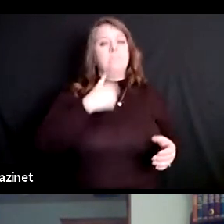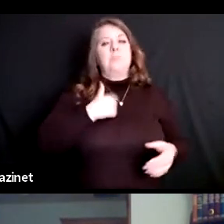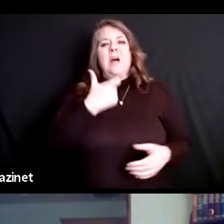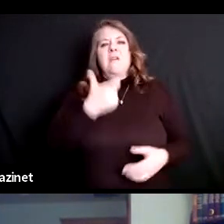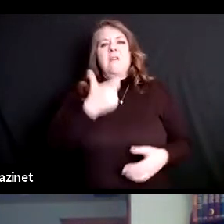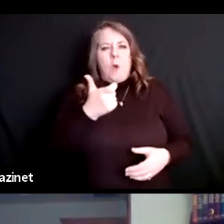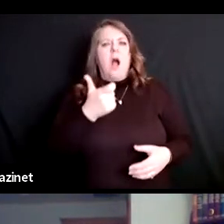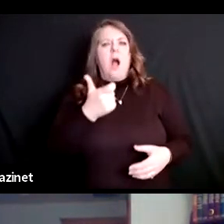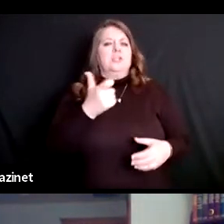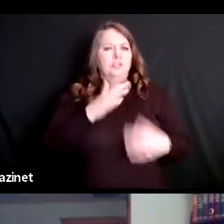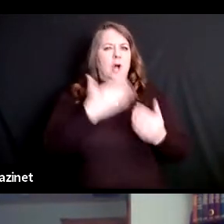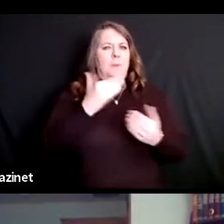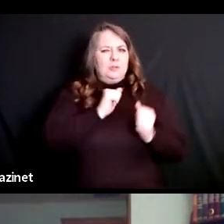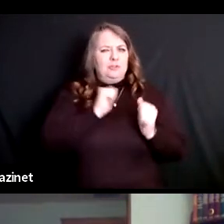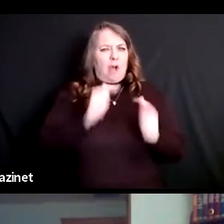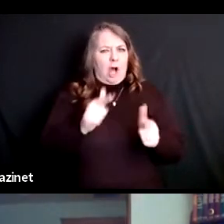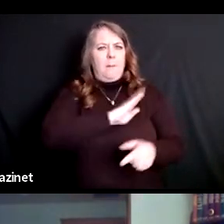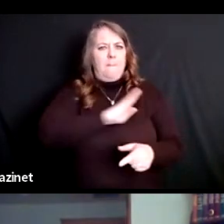summer, and